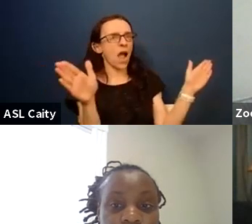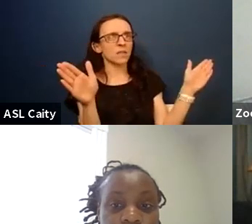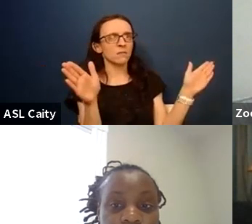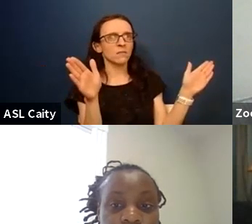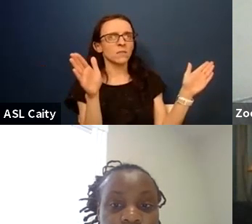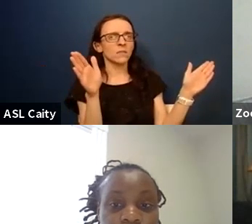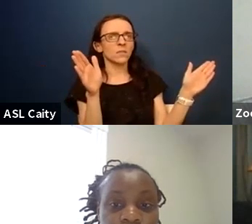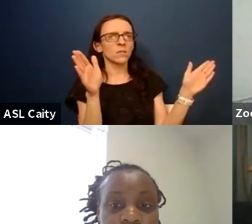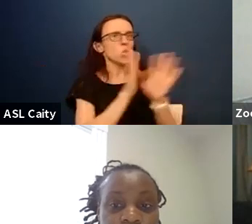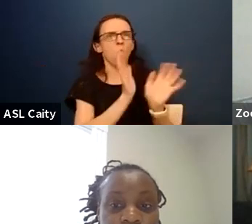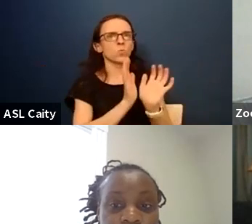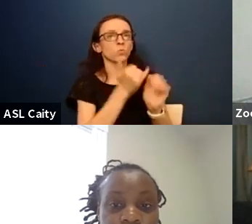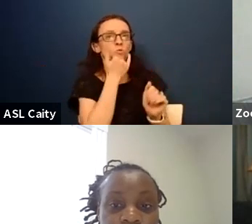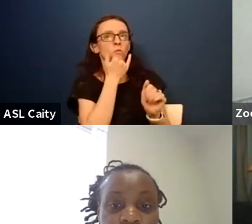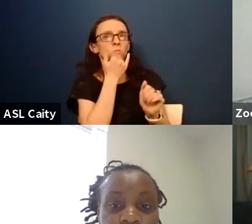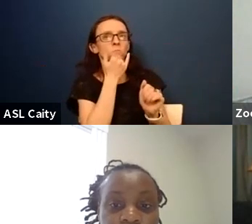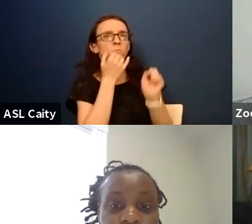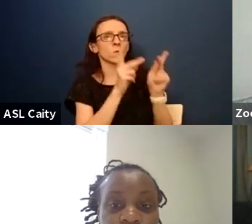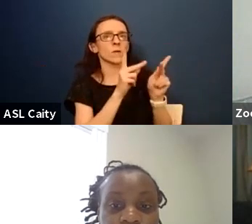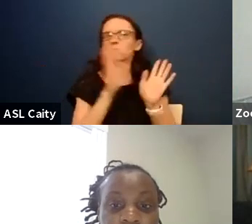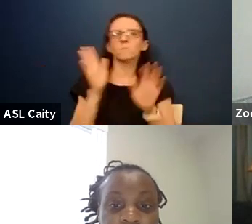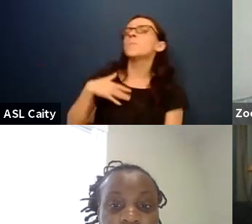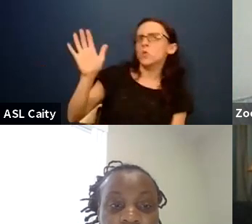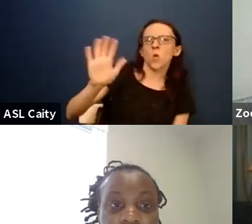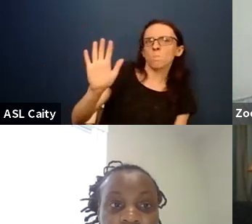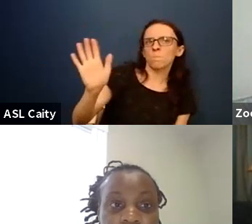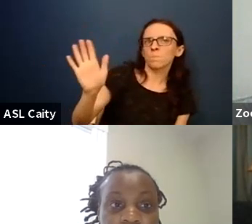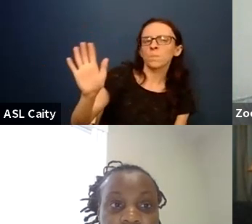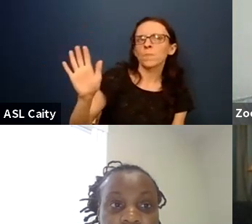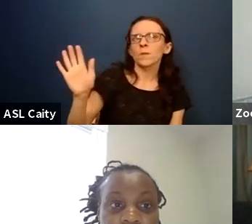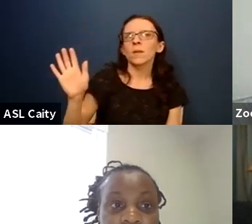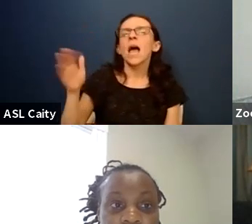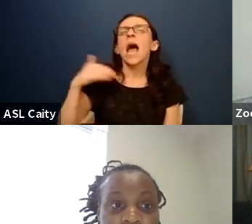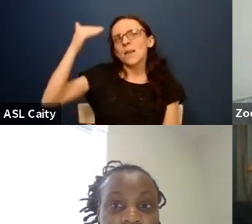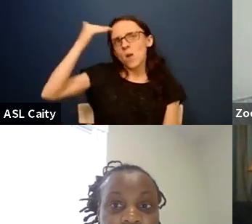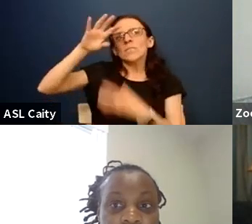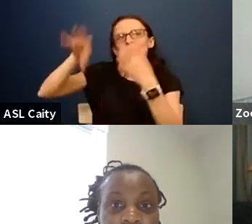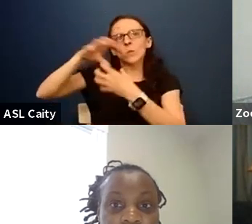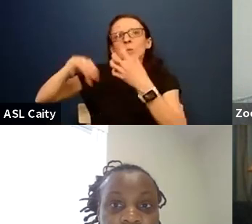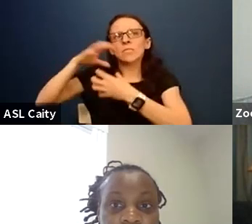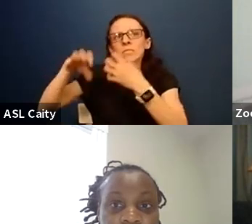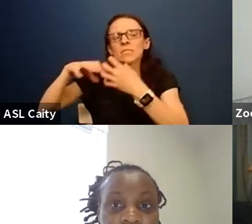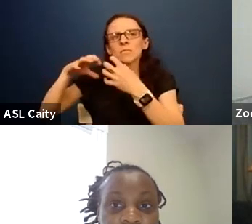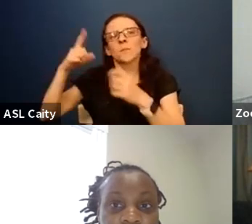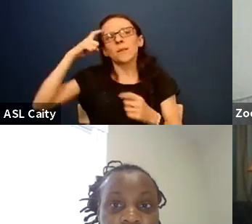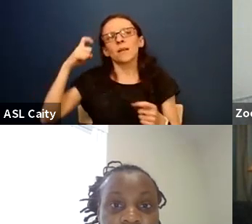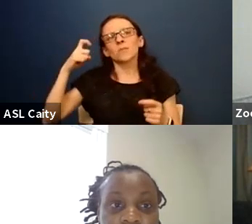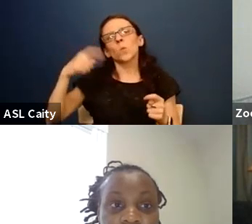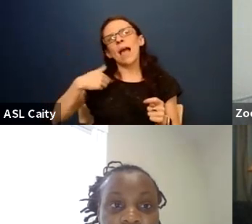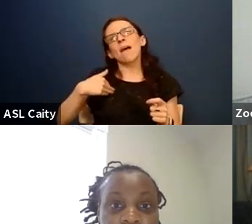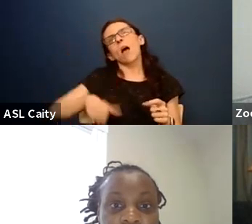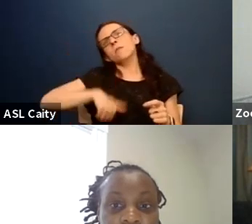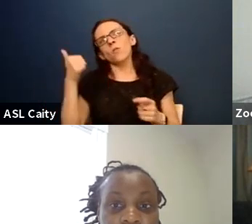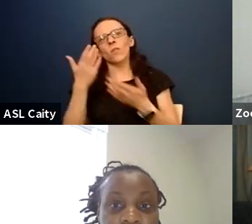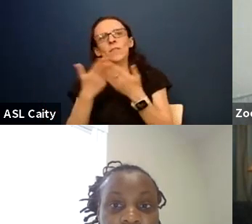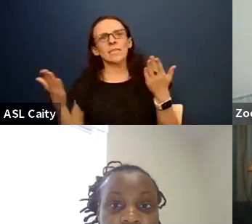generally, no? Okay. So I'm not talking, yes, it's confusing because there's another thing on the table, which